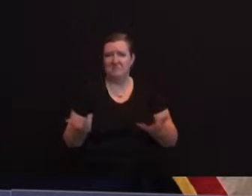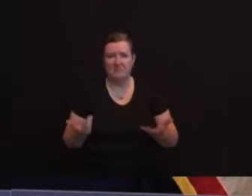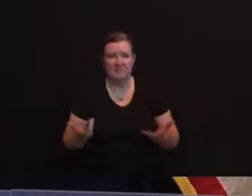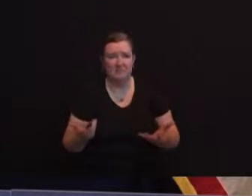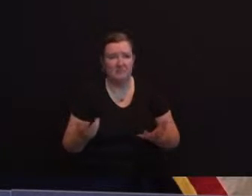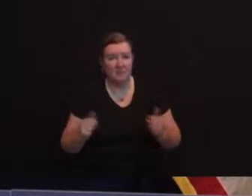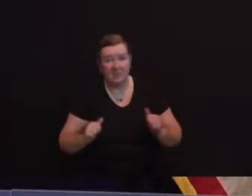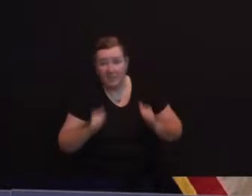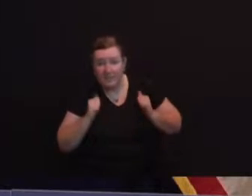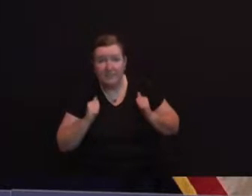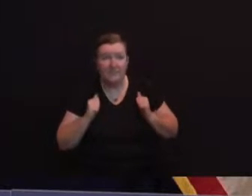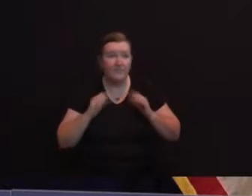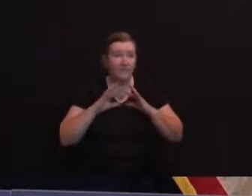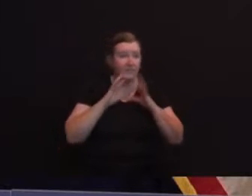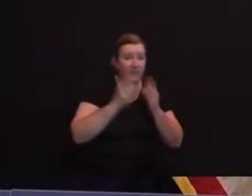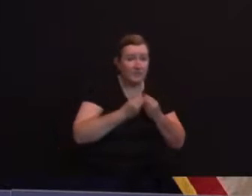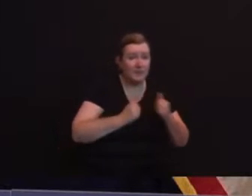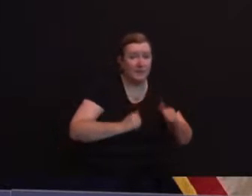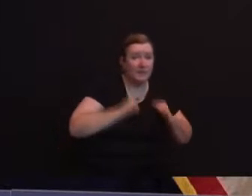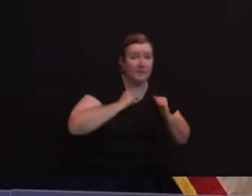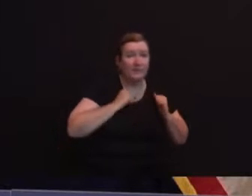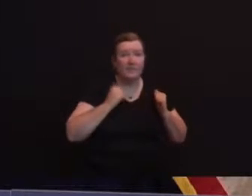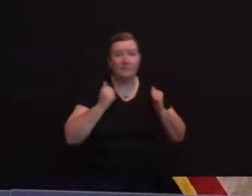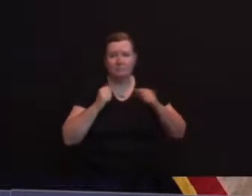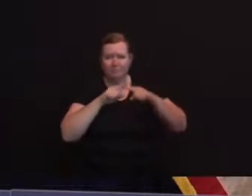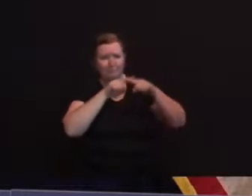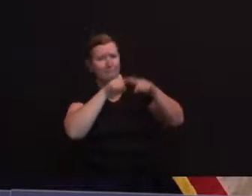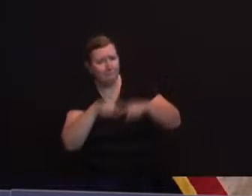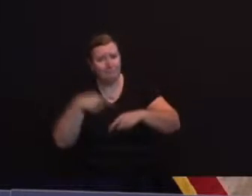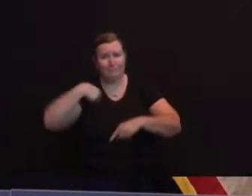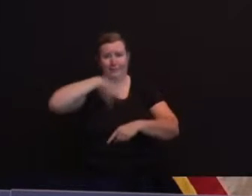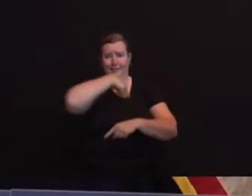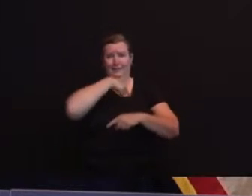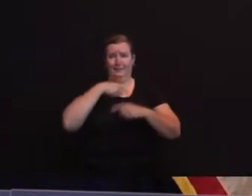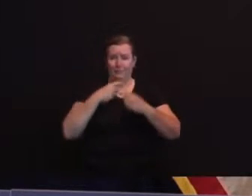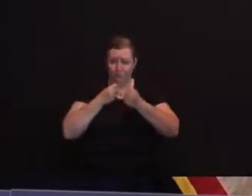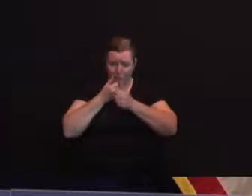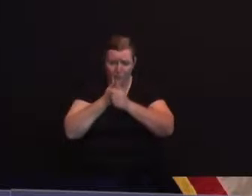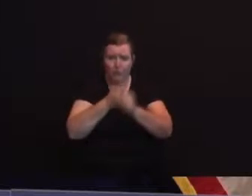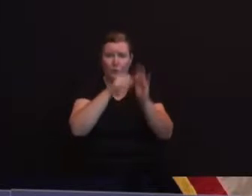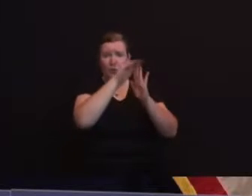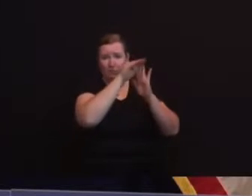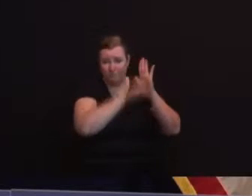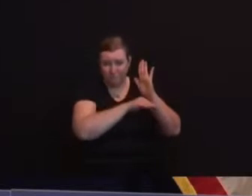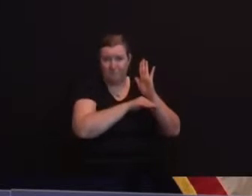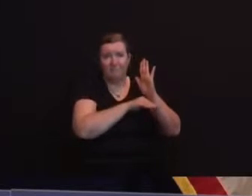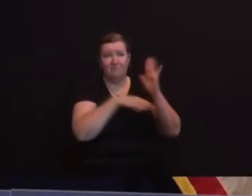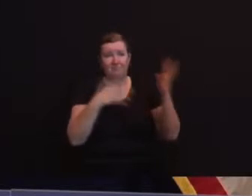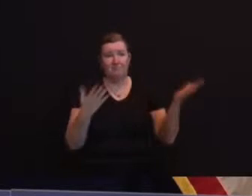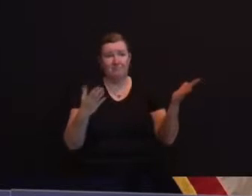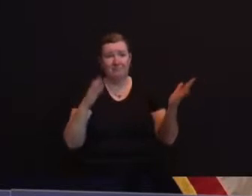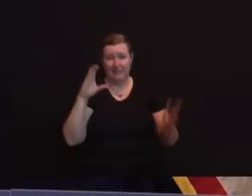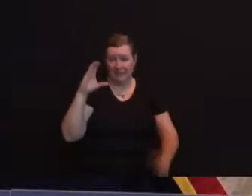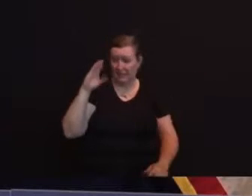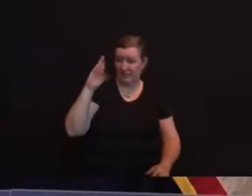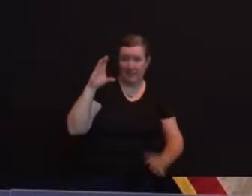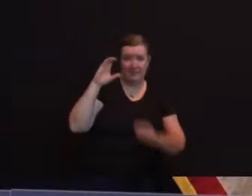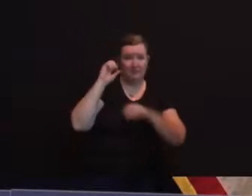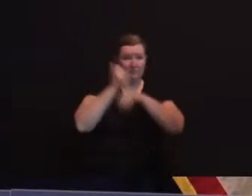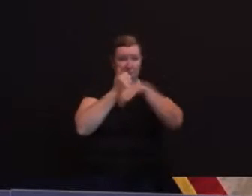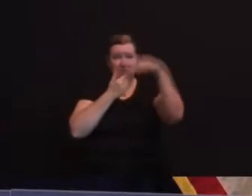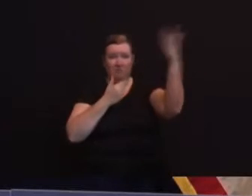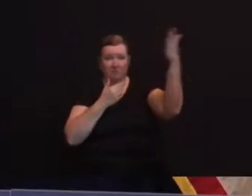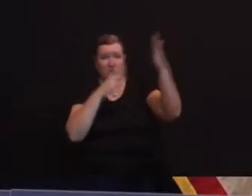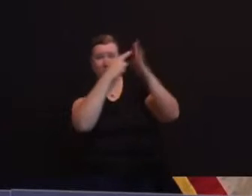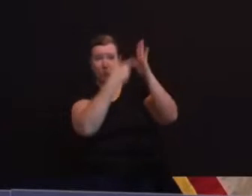it. CDC has put together guidance on holiday celebrations that residents should follow to protect their health